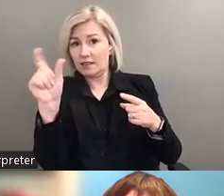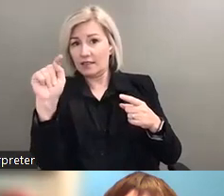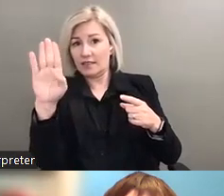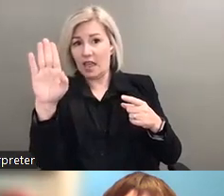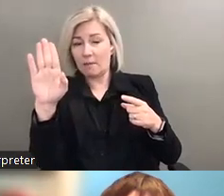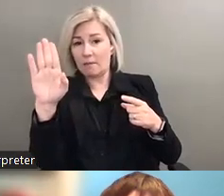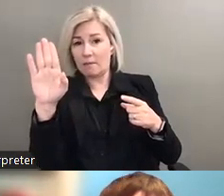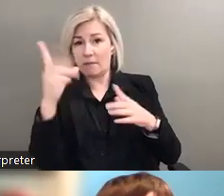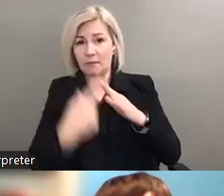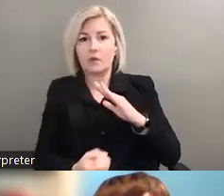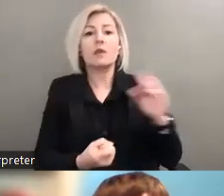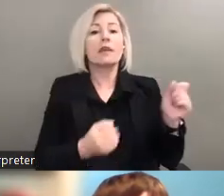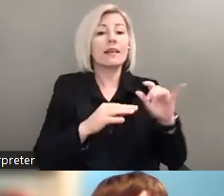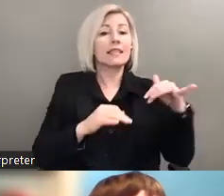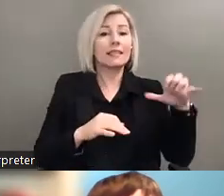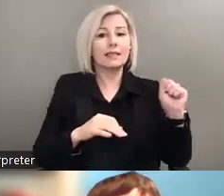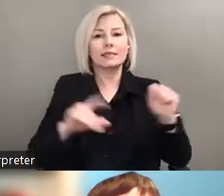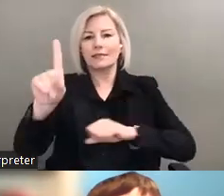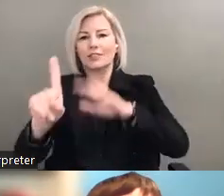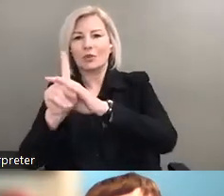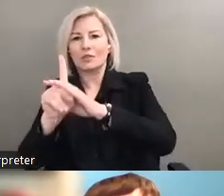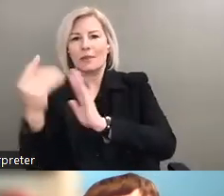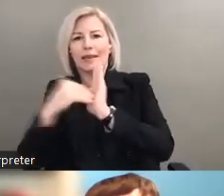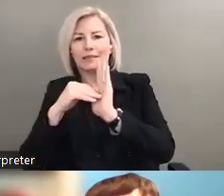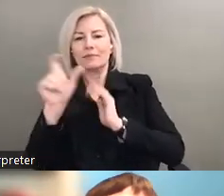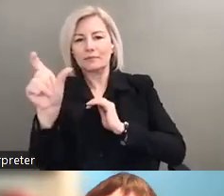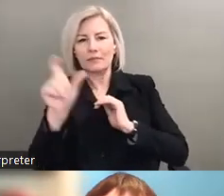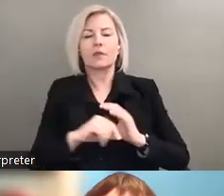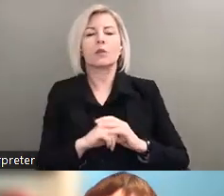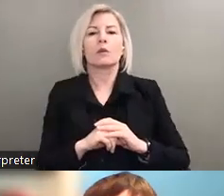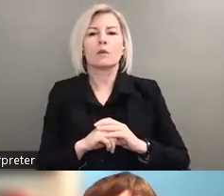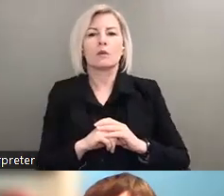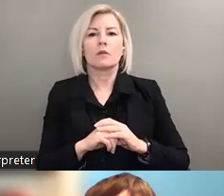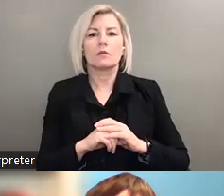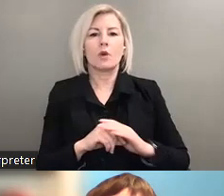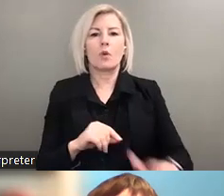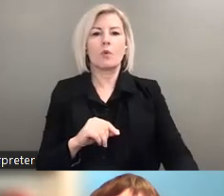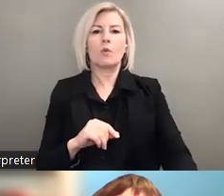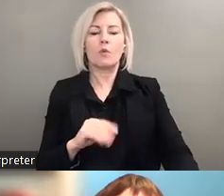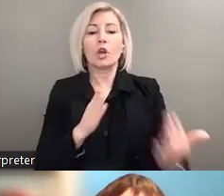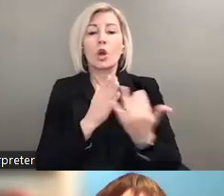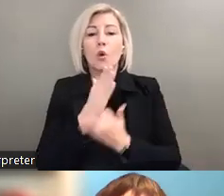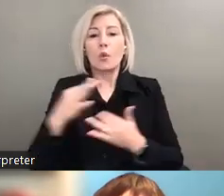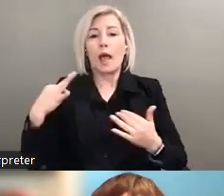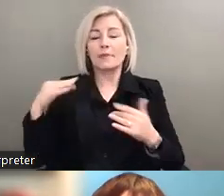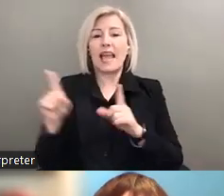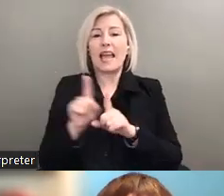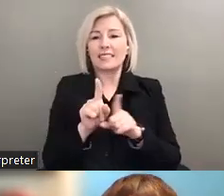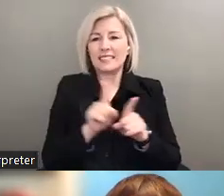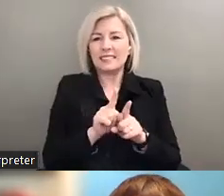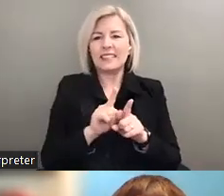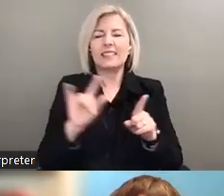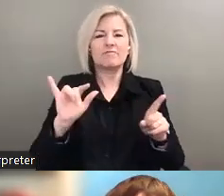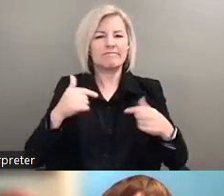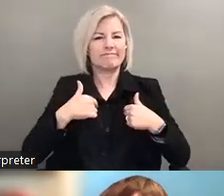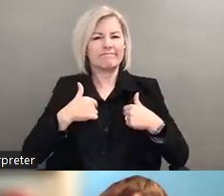click Yes, they show back up again. We're going to go through the application today as if we were applying as a lead